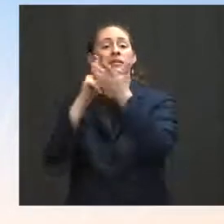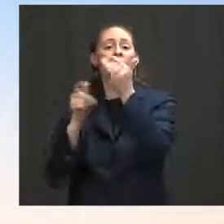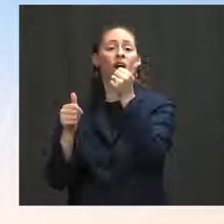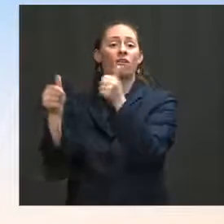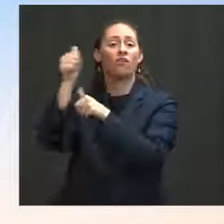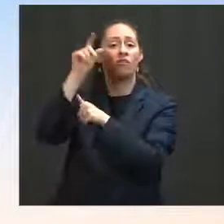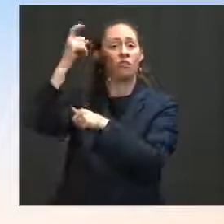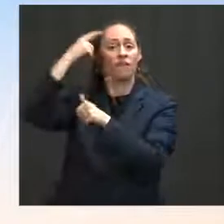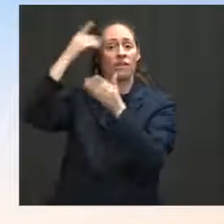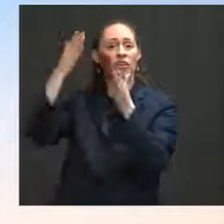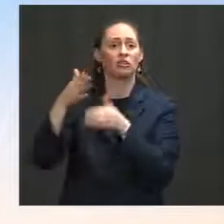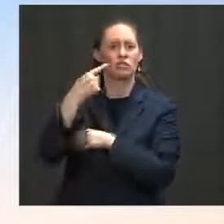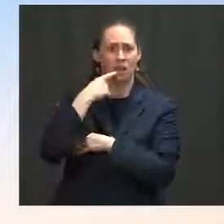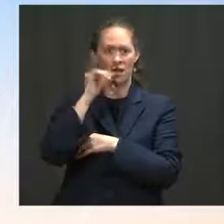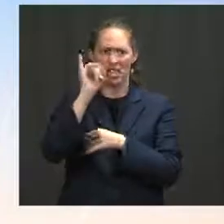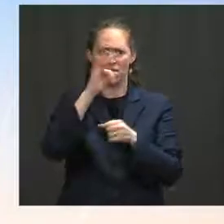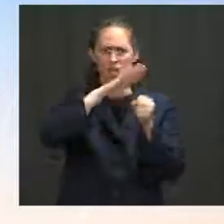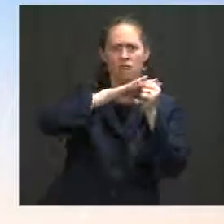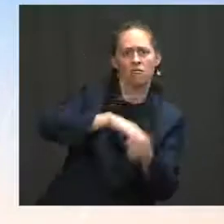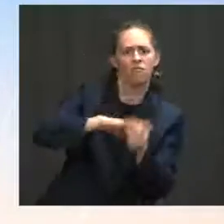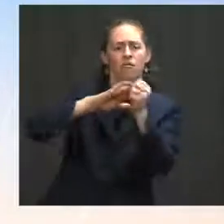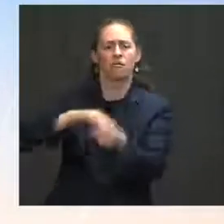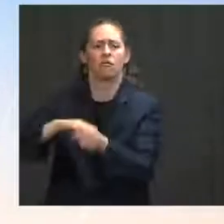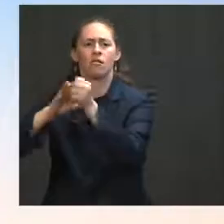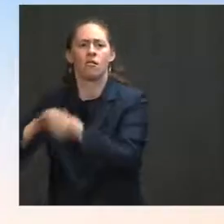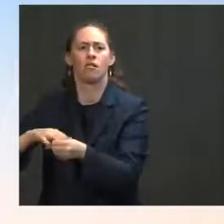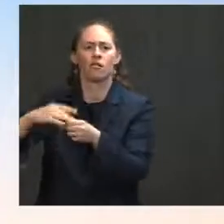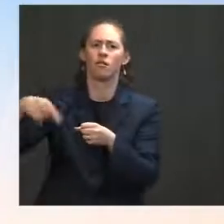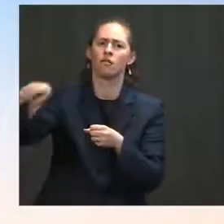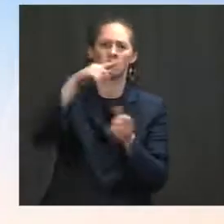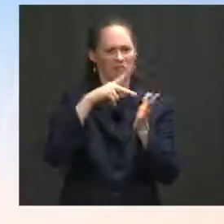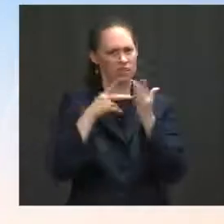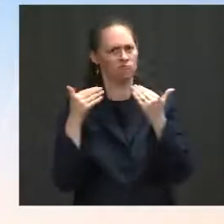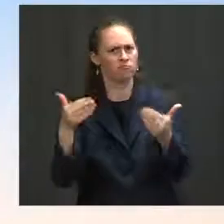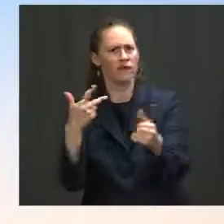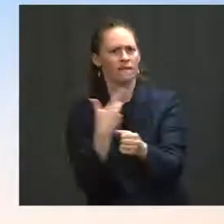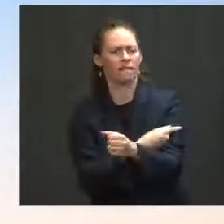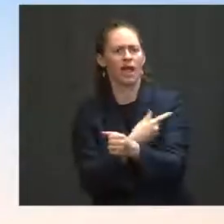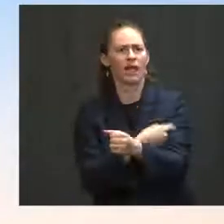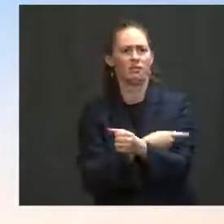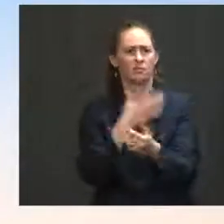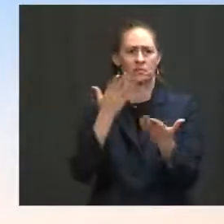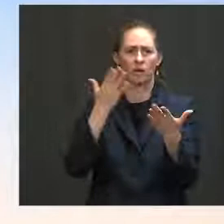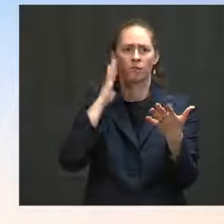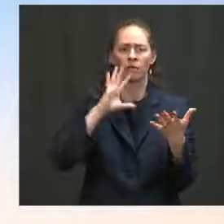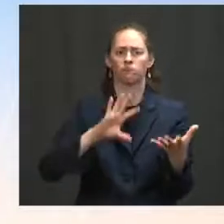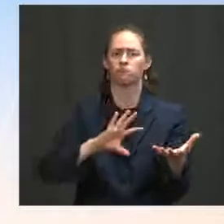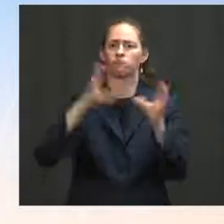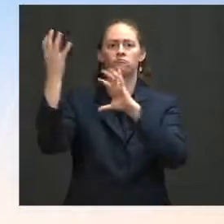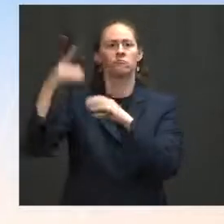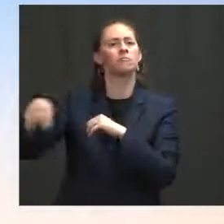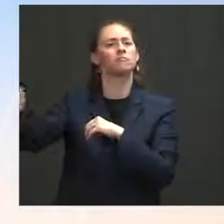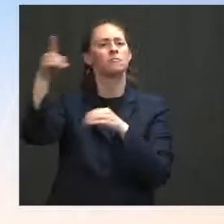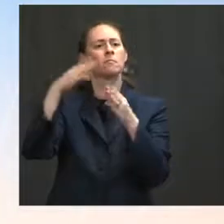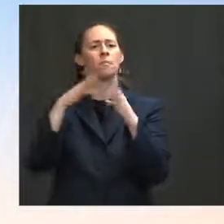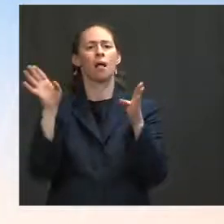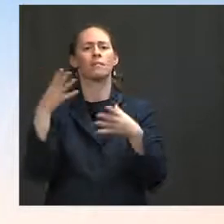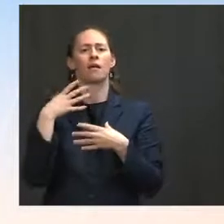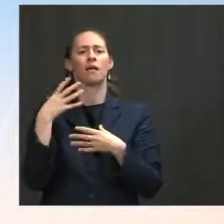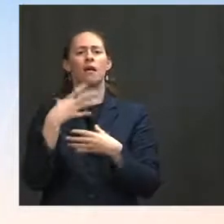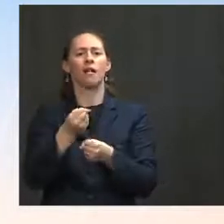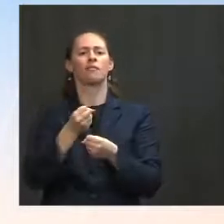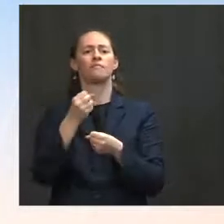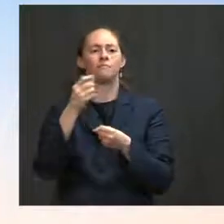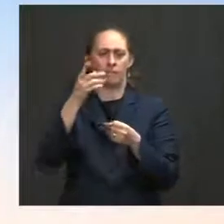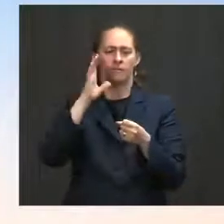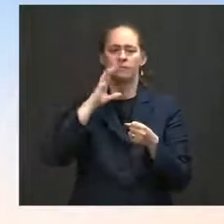or pressuring anyone to take a vaccine is a bad policy that will deteriorate the public trust and confidence in the state's efforts. And Governor McMaster said